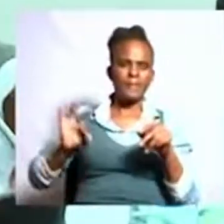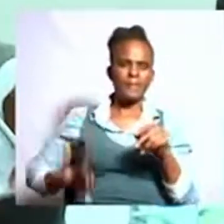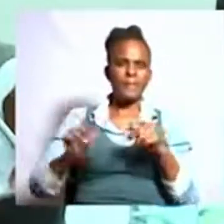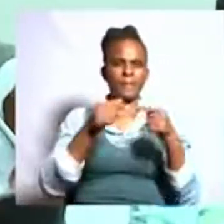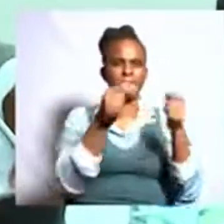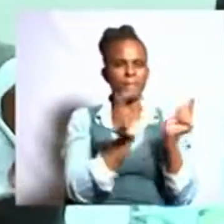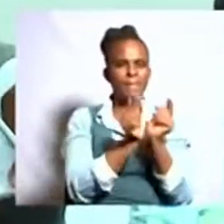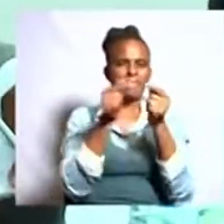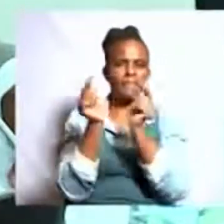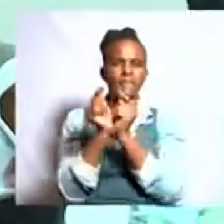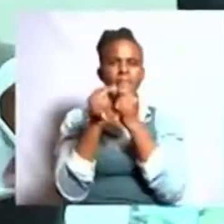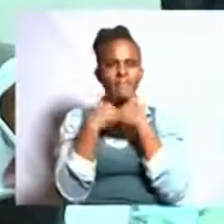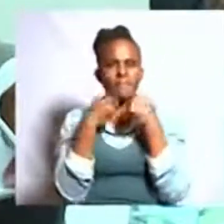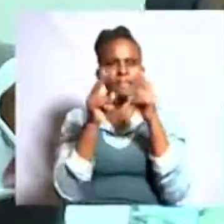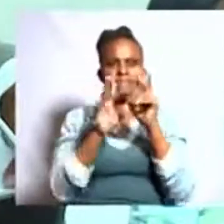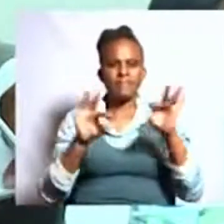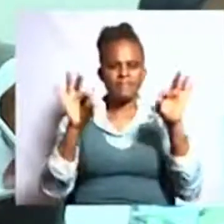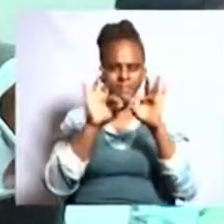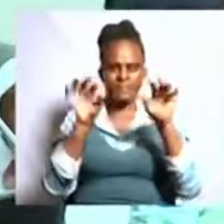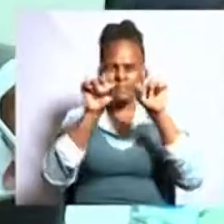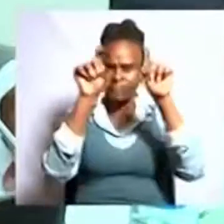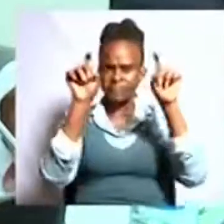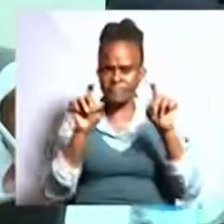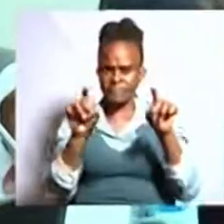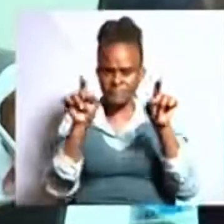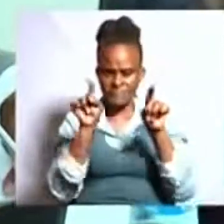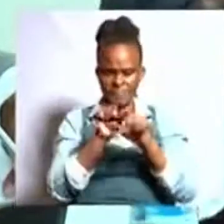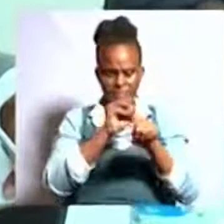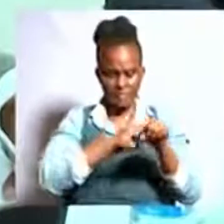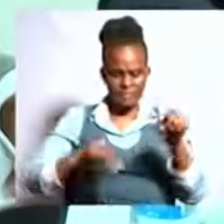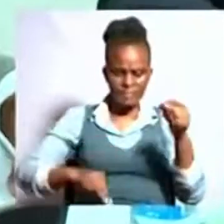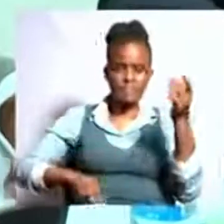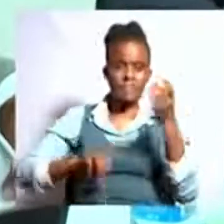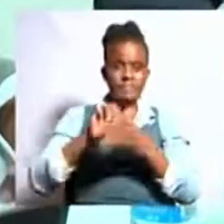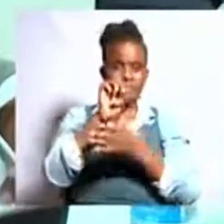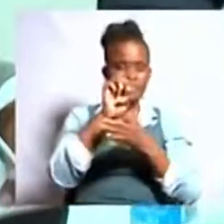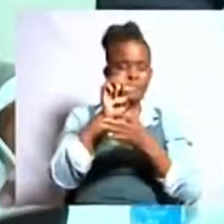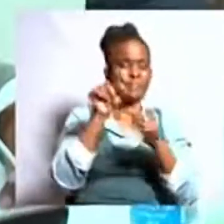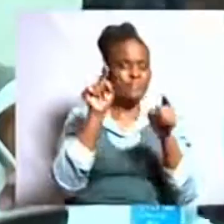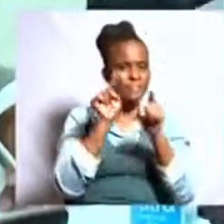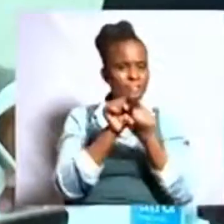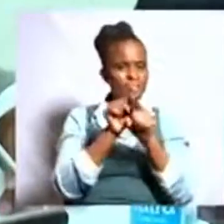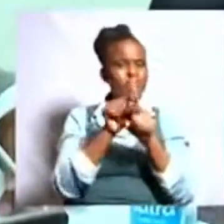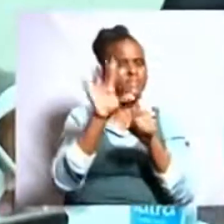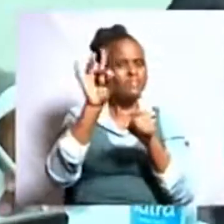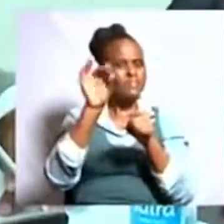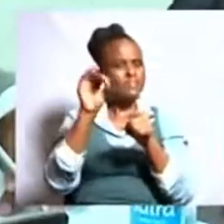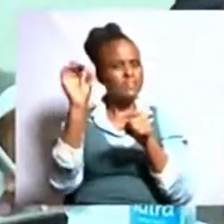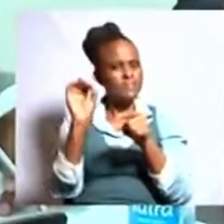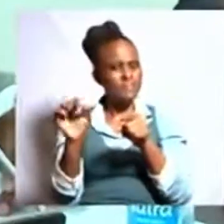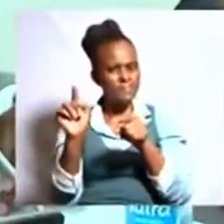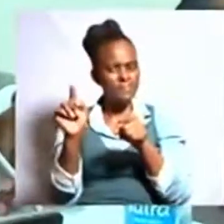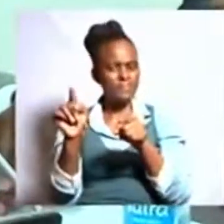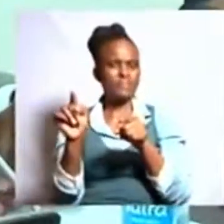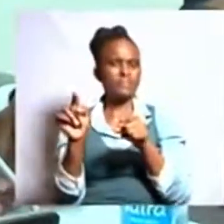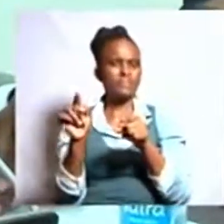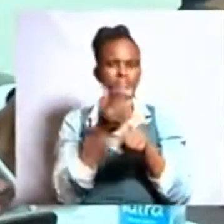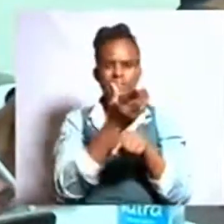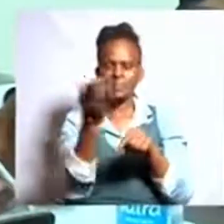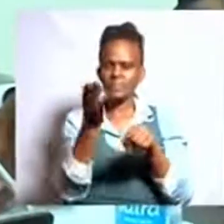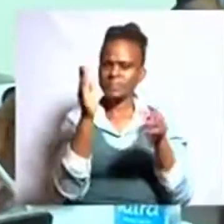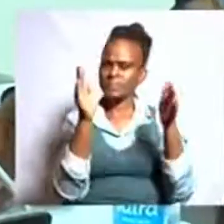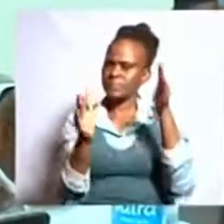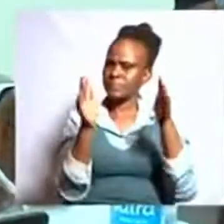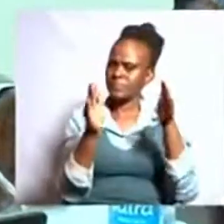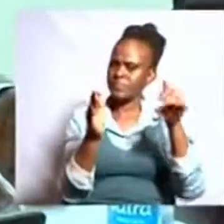to have a valid copy of registration certificate and members of the executive to comprise 80% of those